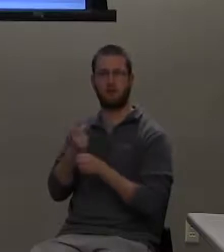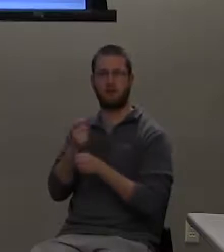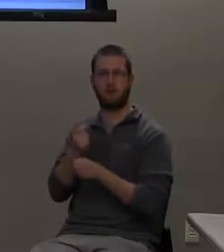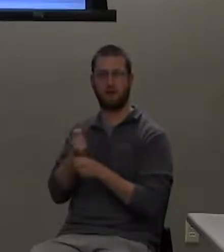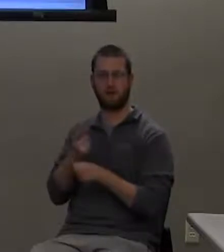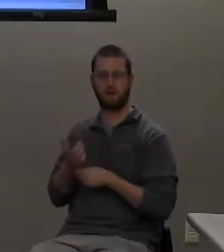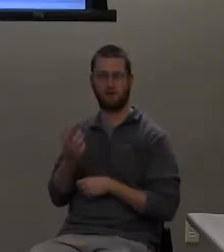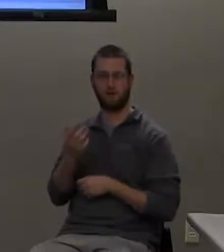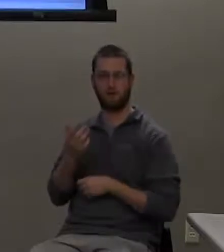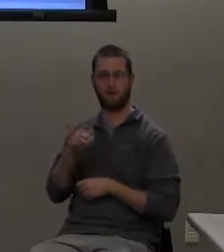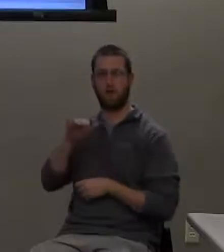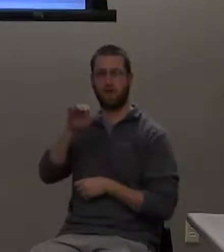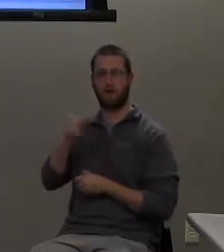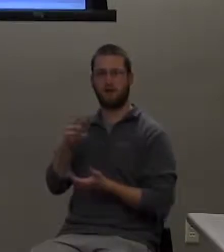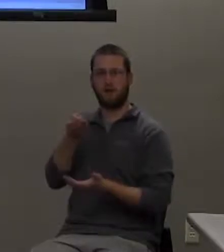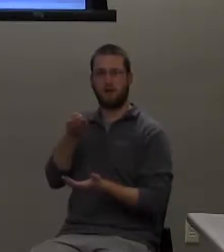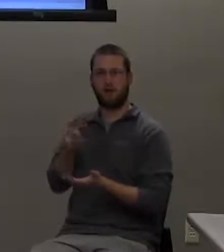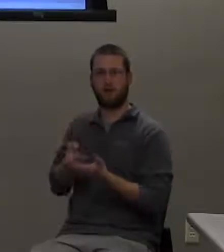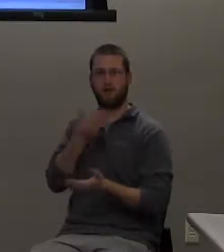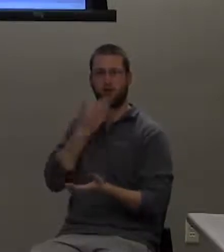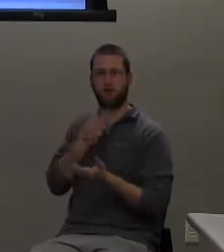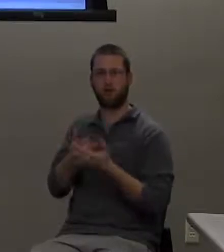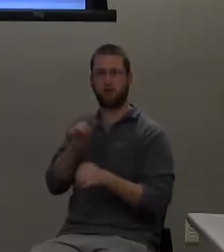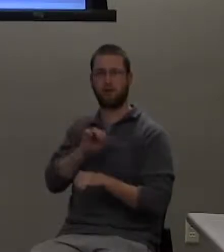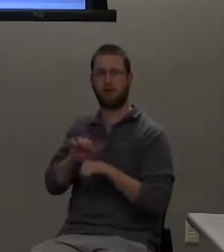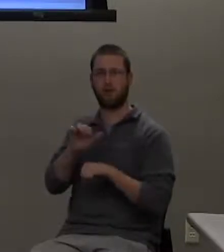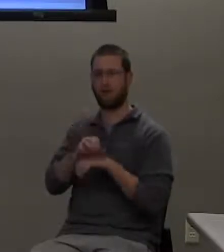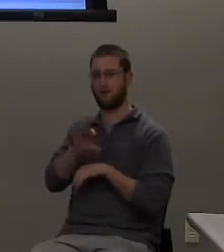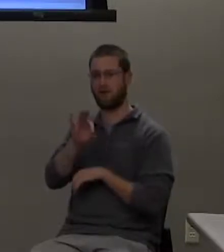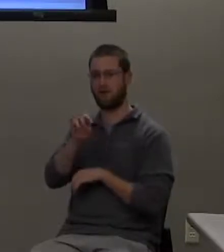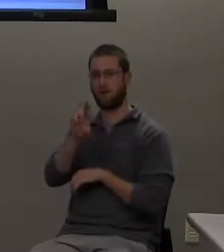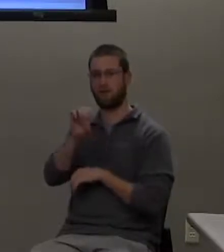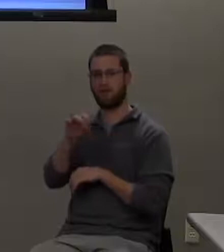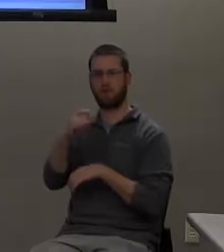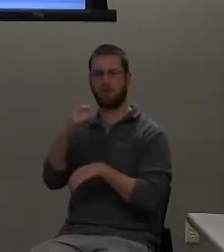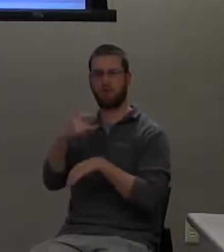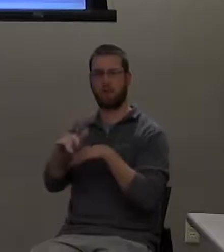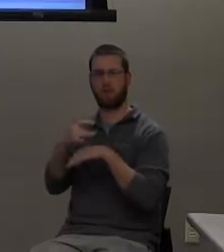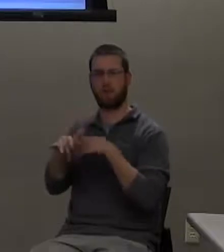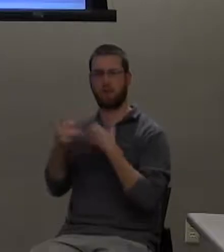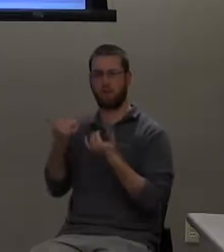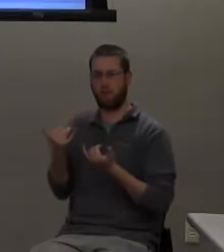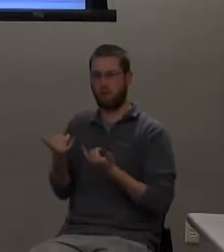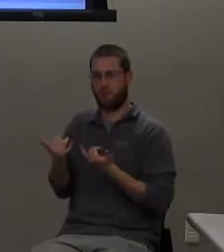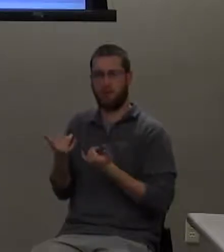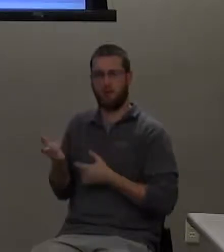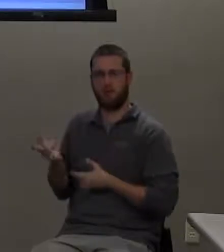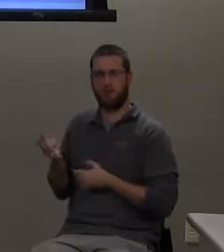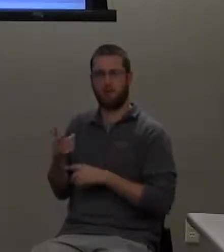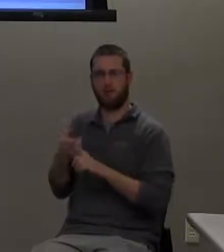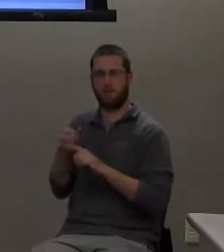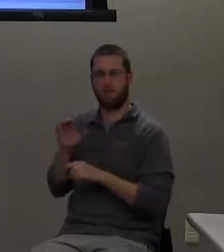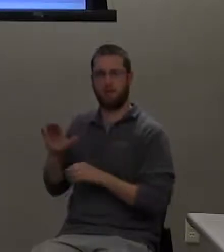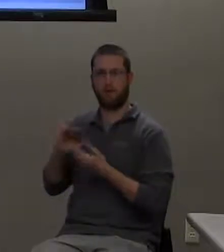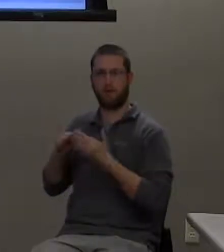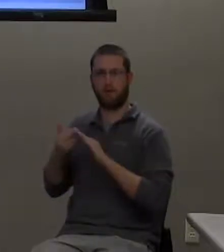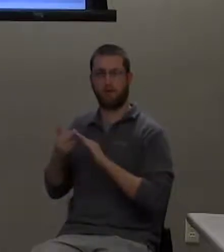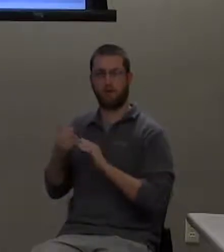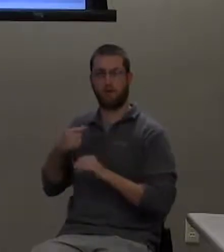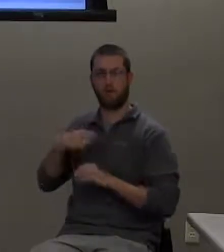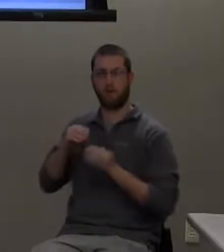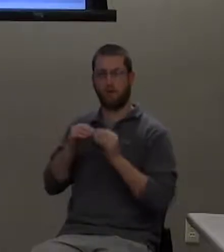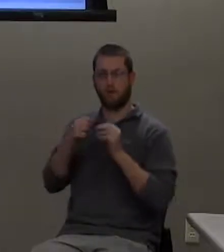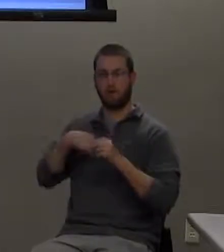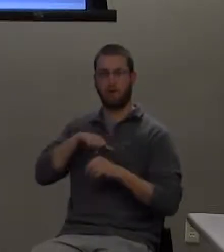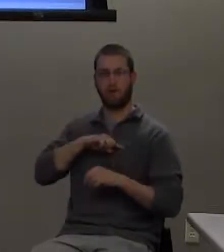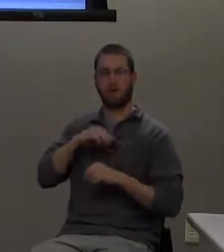a guaranteed, proven labor force that you have available to you that's coming out right there in your community. The more we have